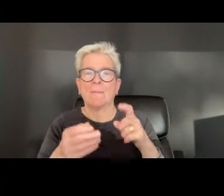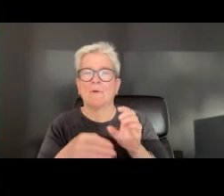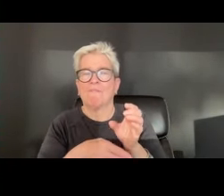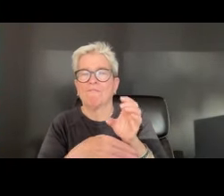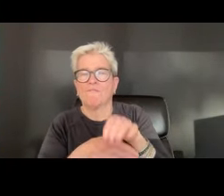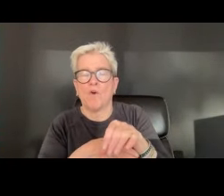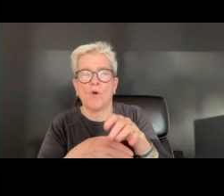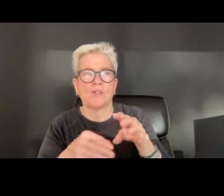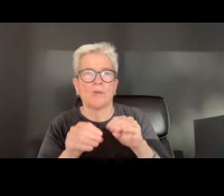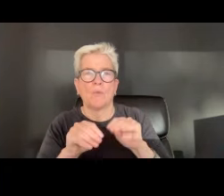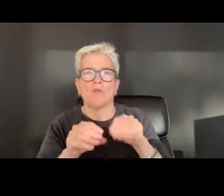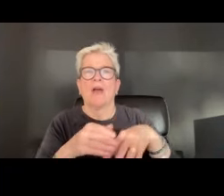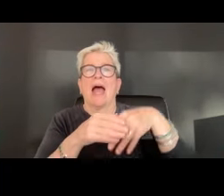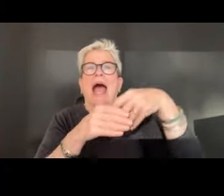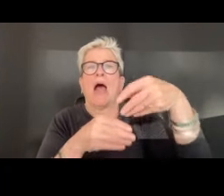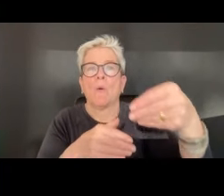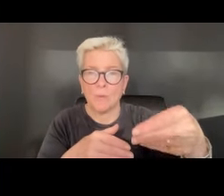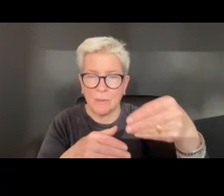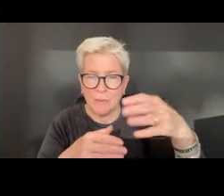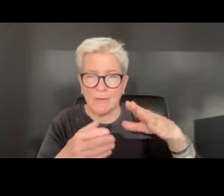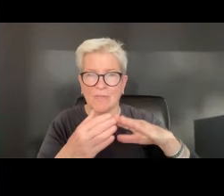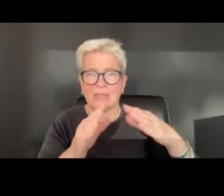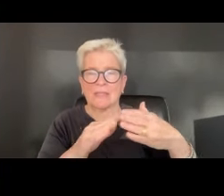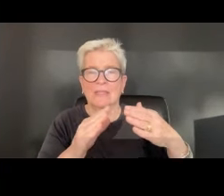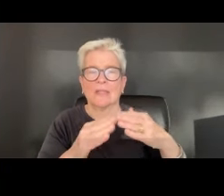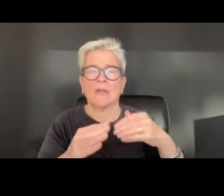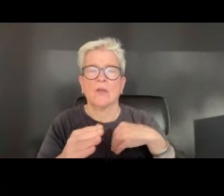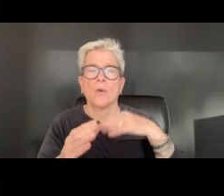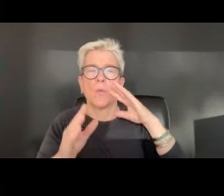to narrow the gap.